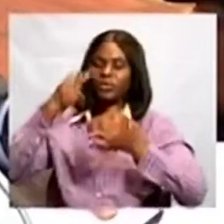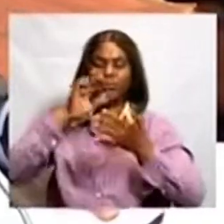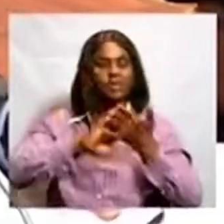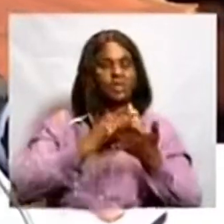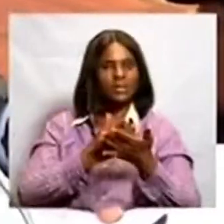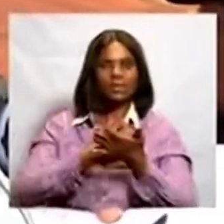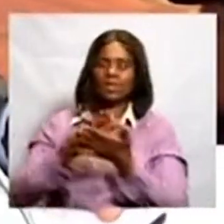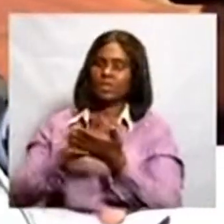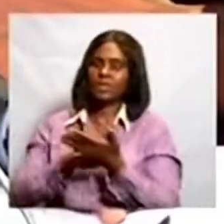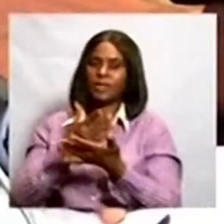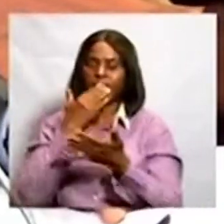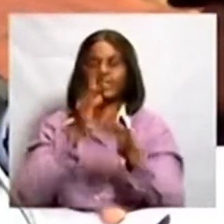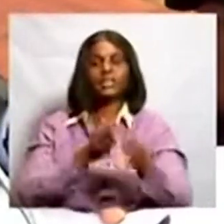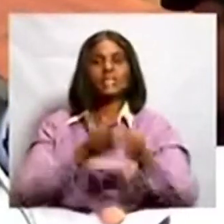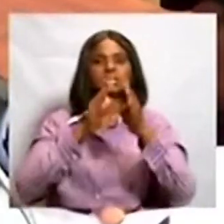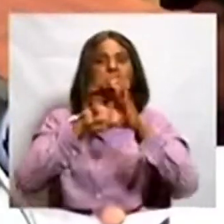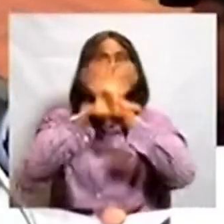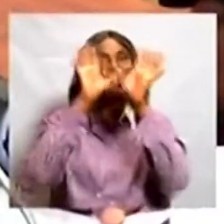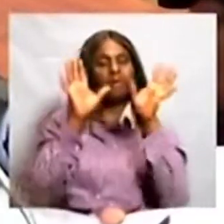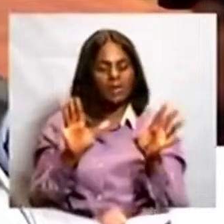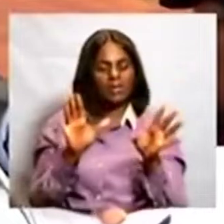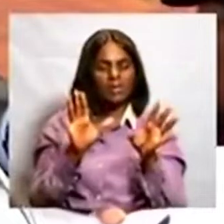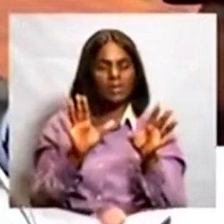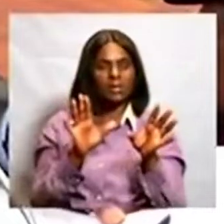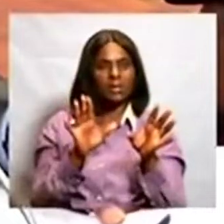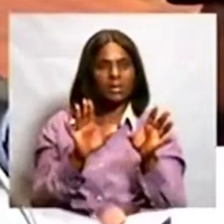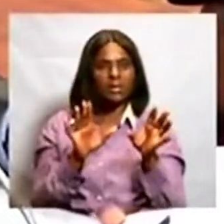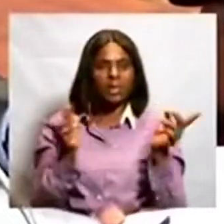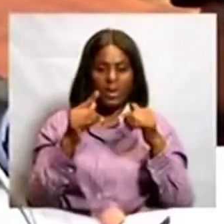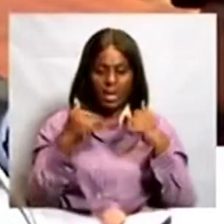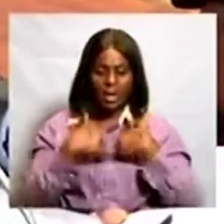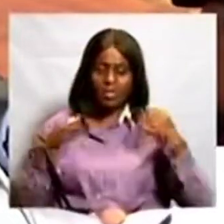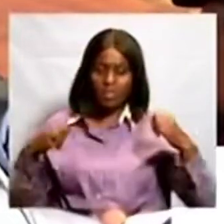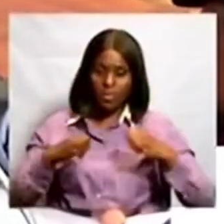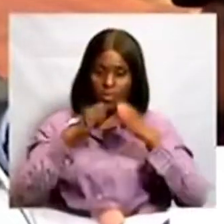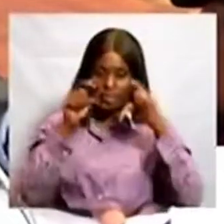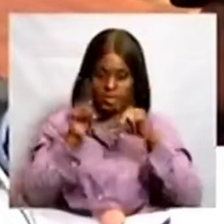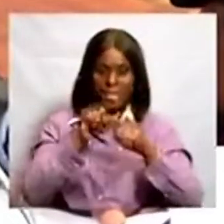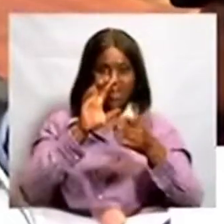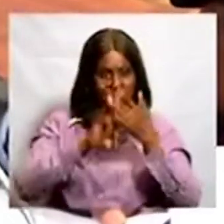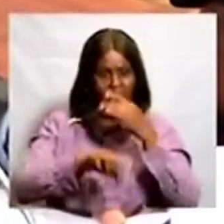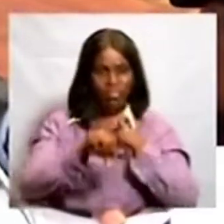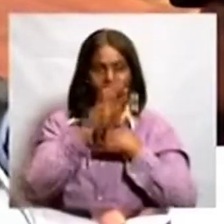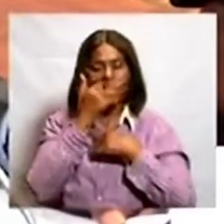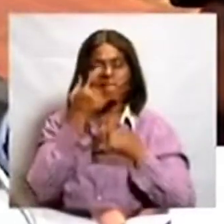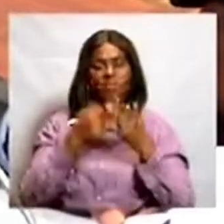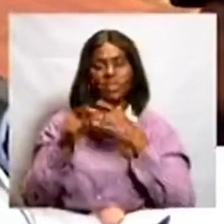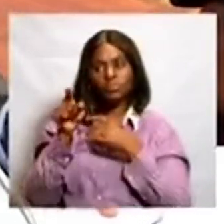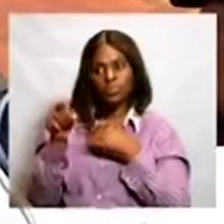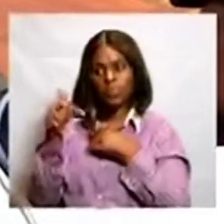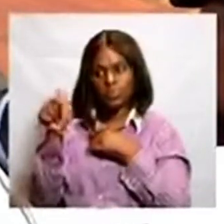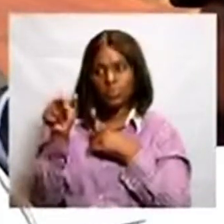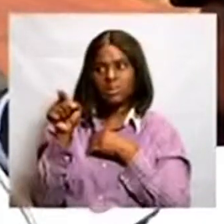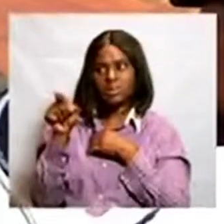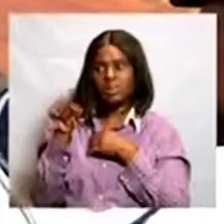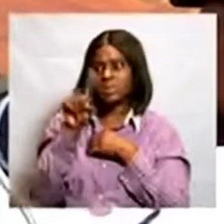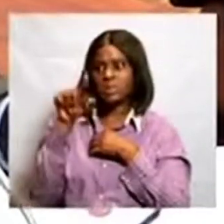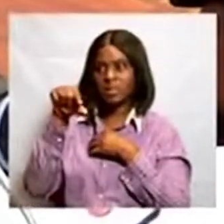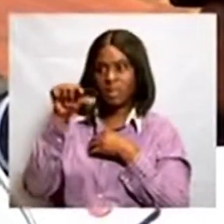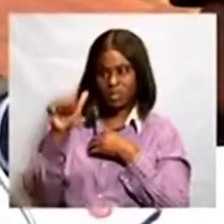act. It must be straightforward. And we notice there is a crash and want to remove it so that you, as